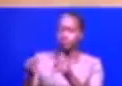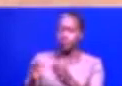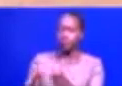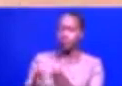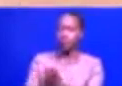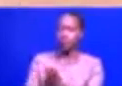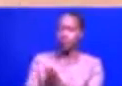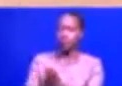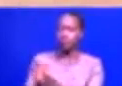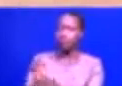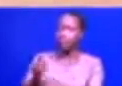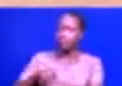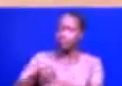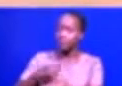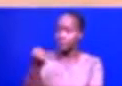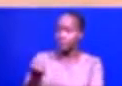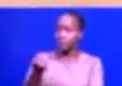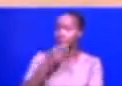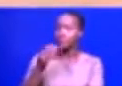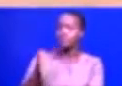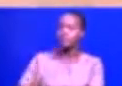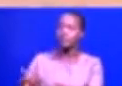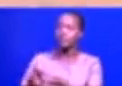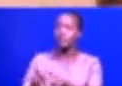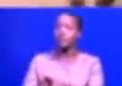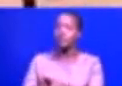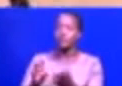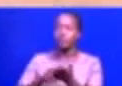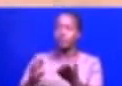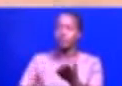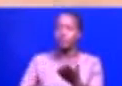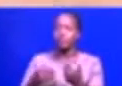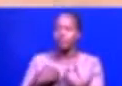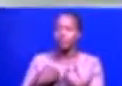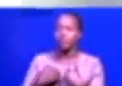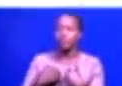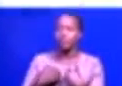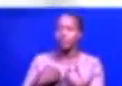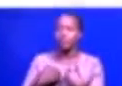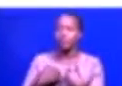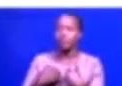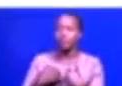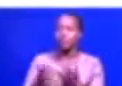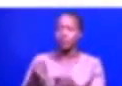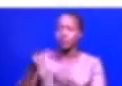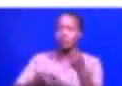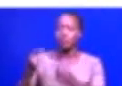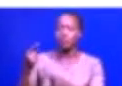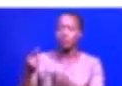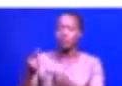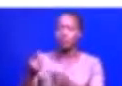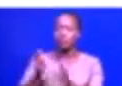five. The main side will also have an advantage in that the winners will